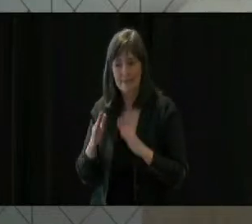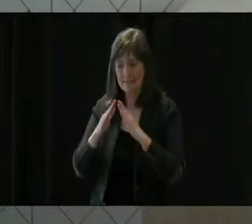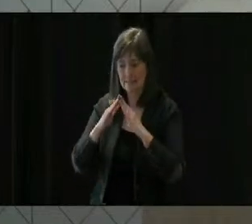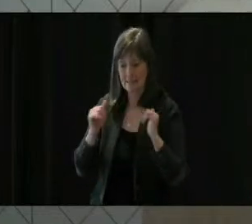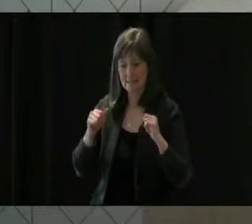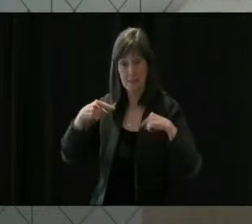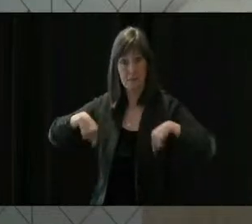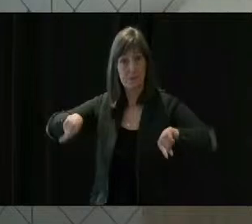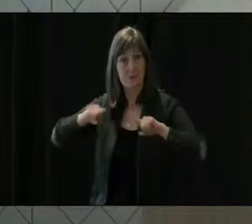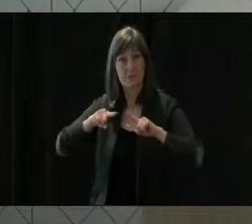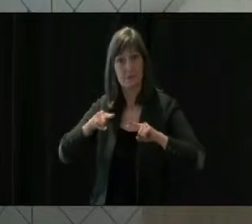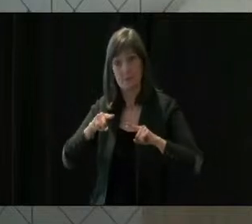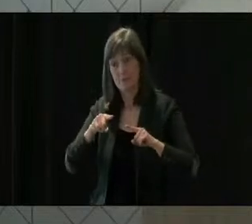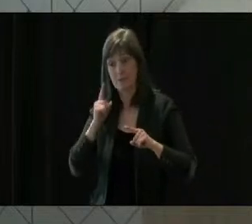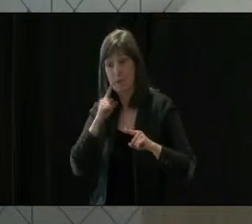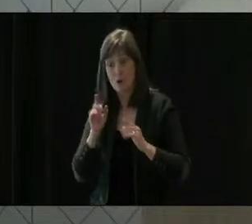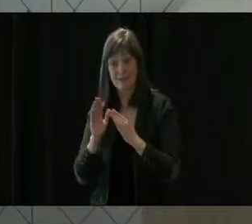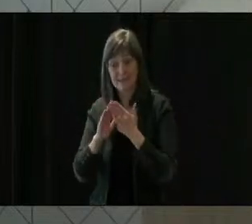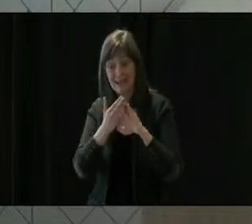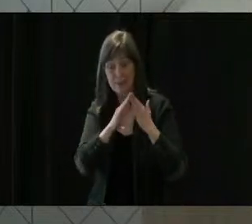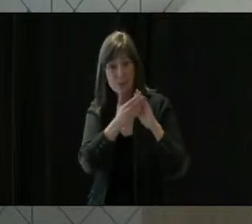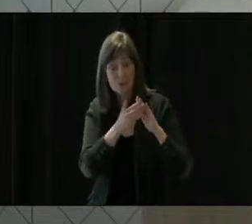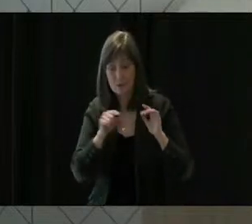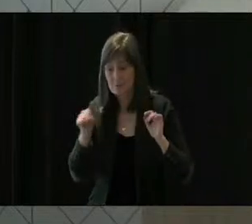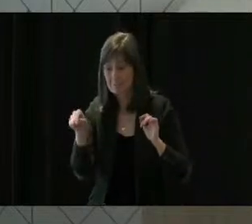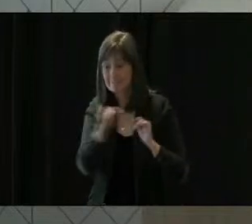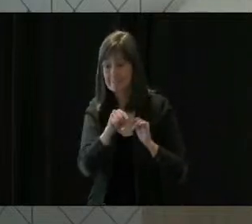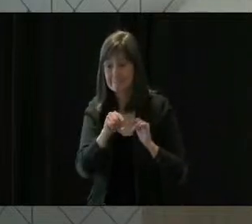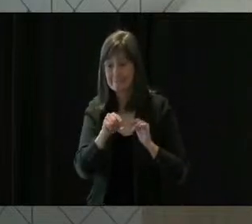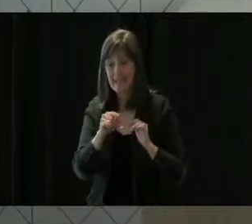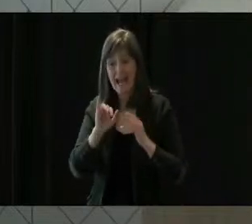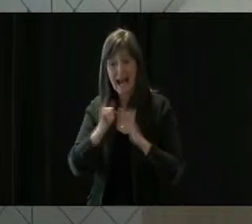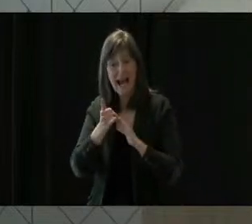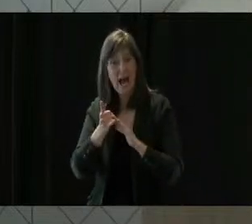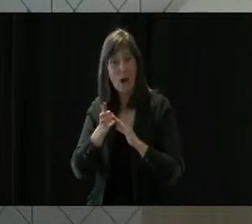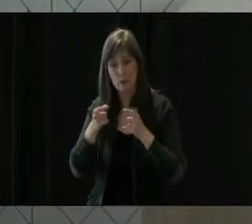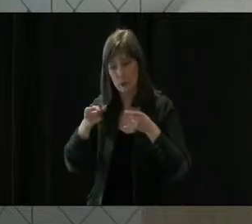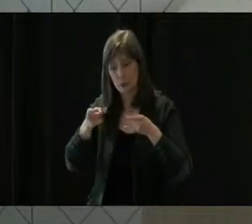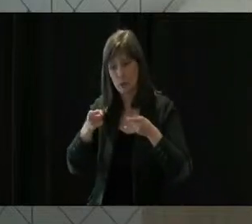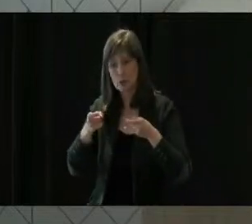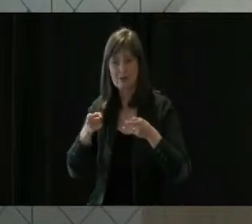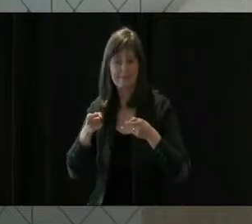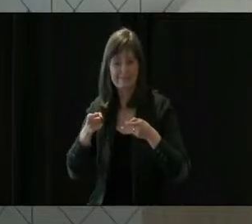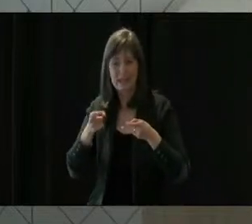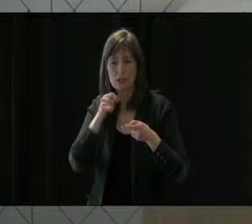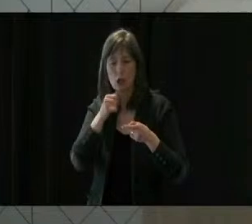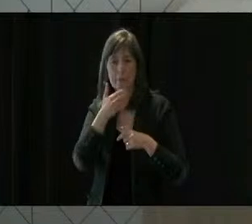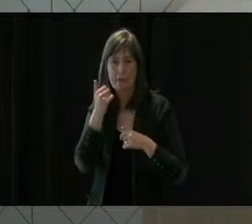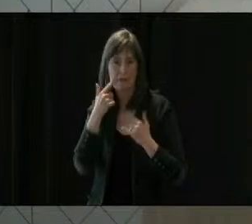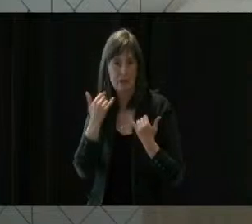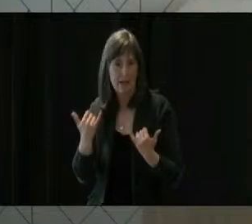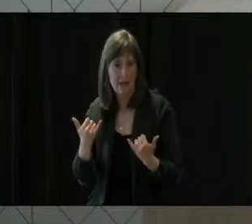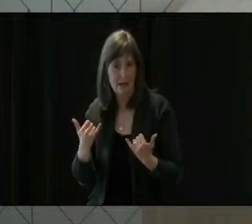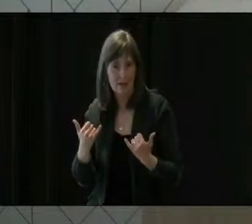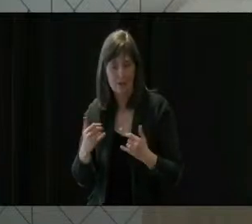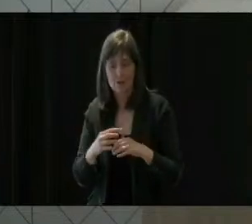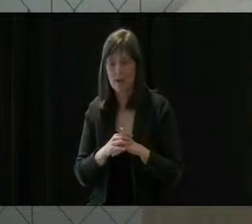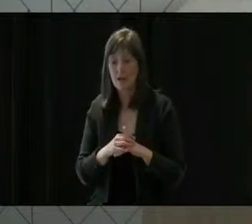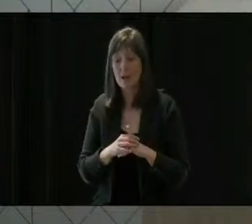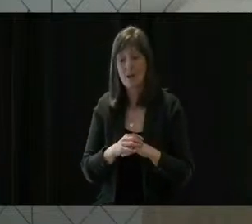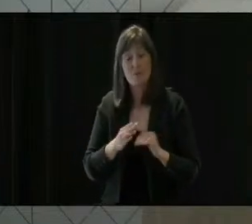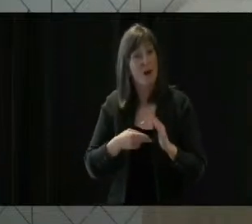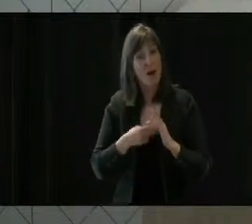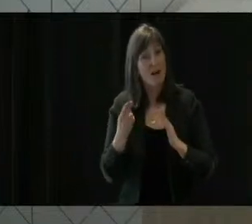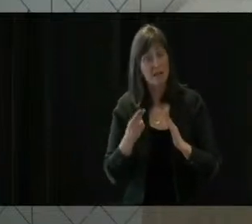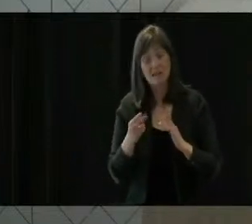and the municipal administrative structures is probably not optimal. But in honesty, we